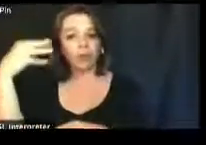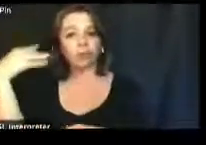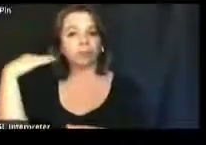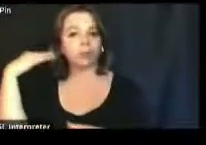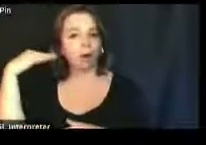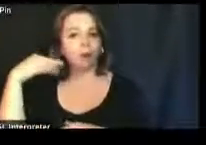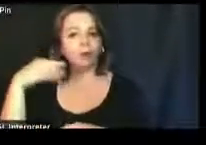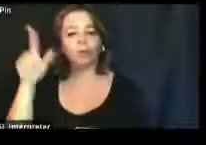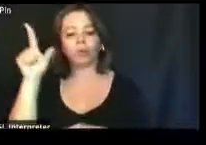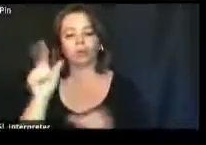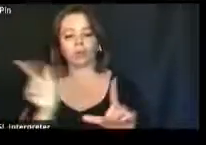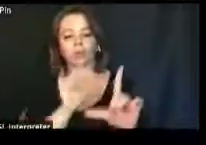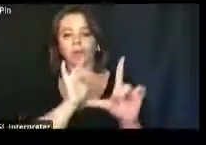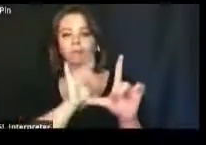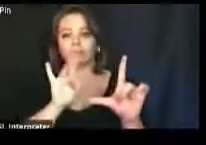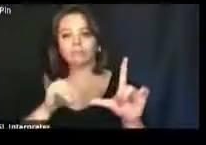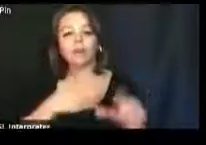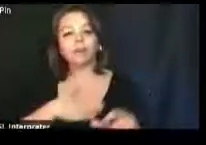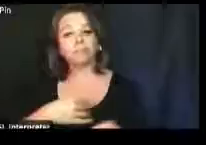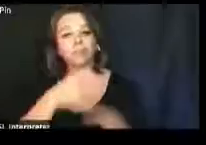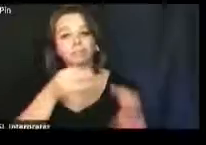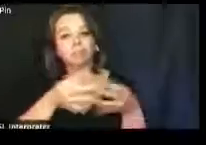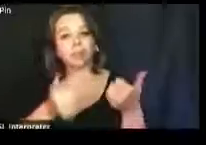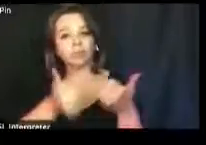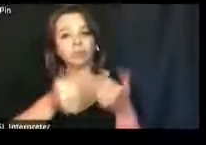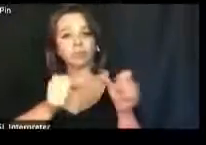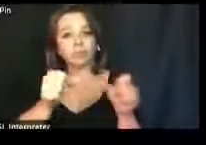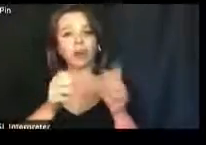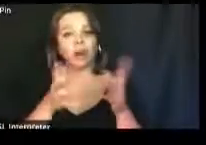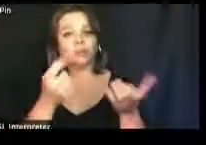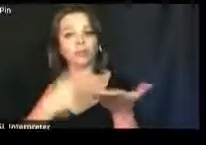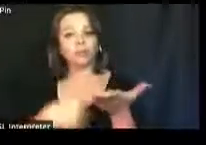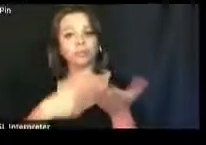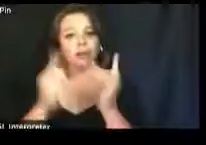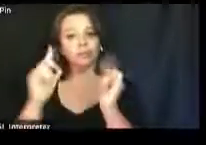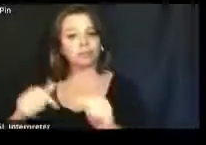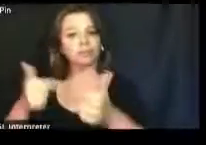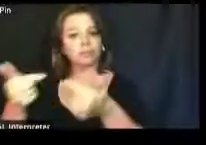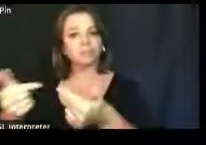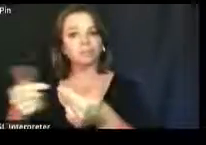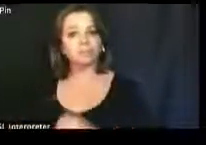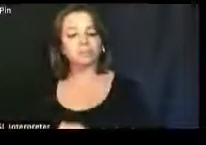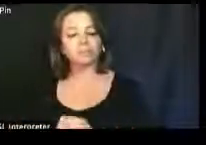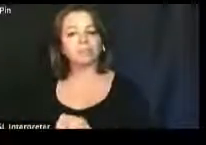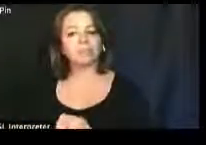And if you'll please let the mapper know what area you would like to discuss today, the floor is yours.